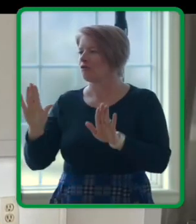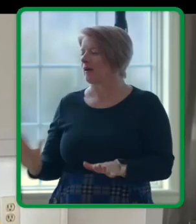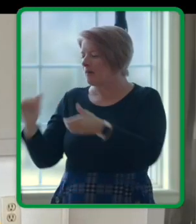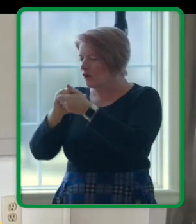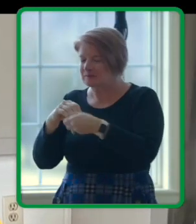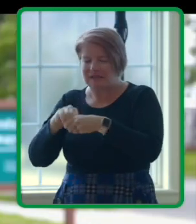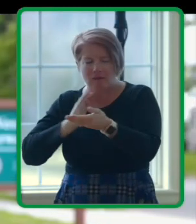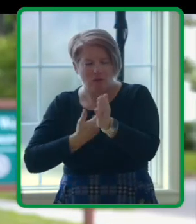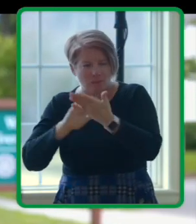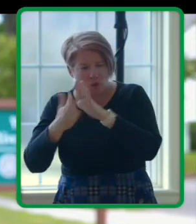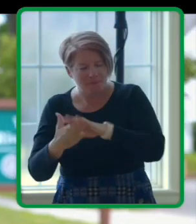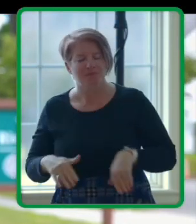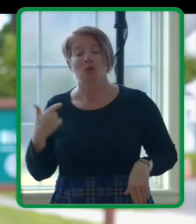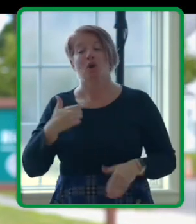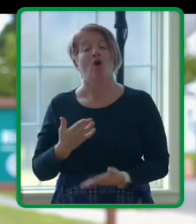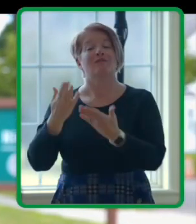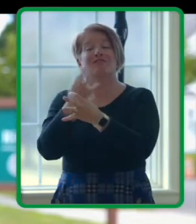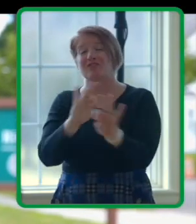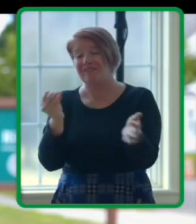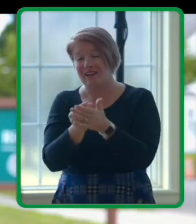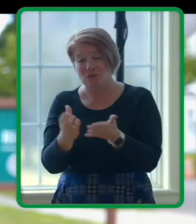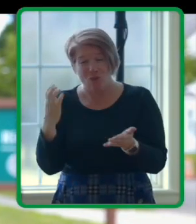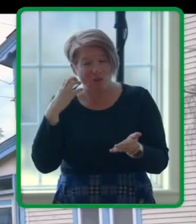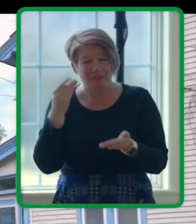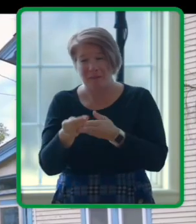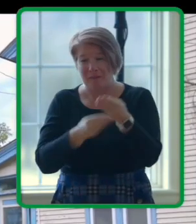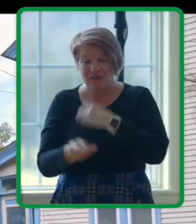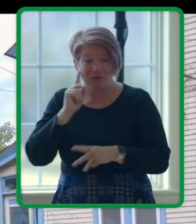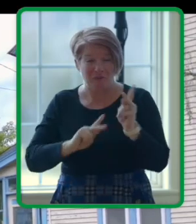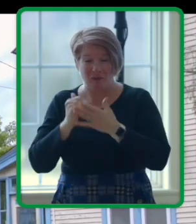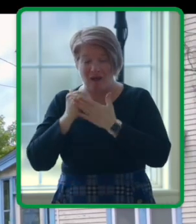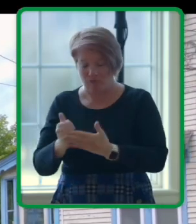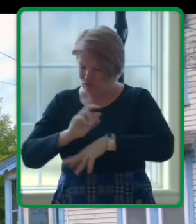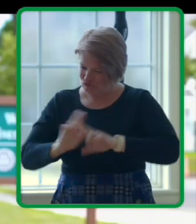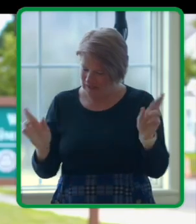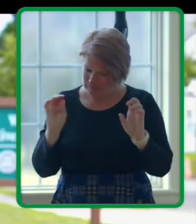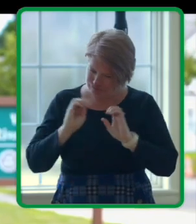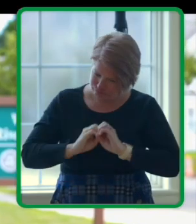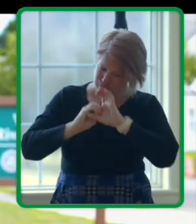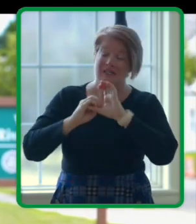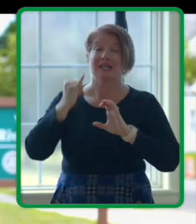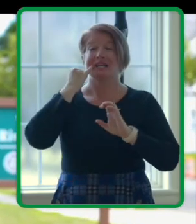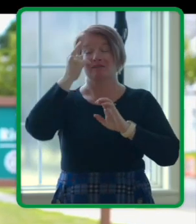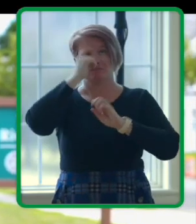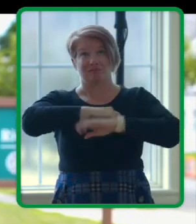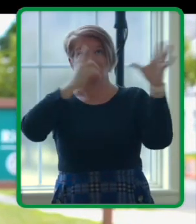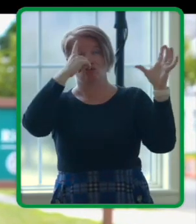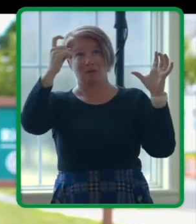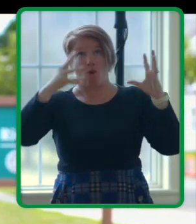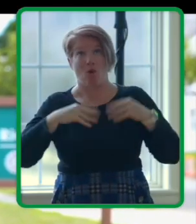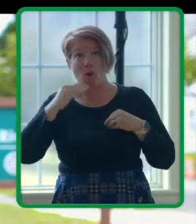in the community. We also offer free financial coaching and budgeting for those people to help them get ready. So if you've ever dreamed of owning a home, come see